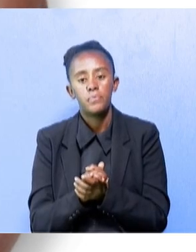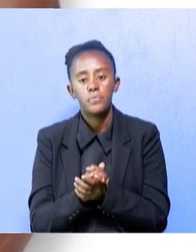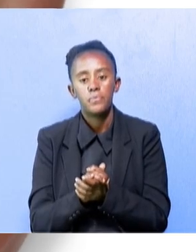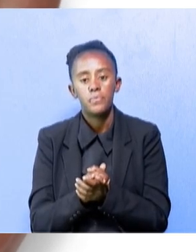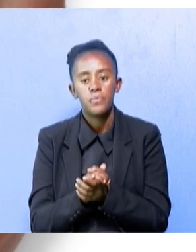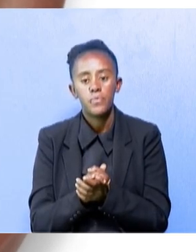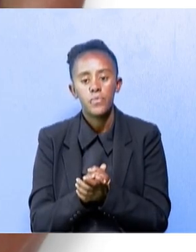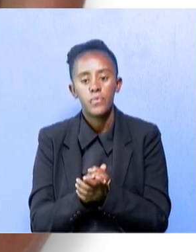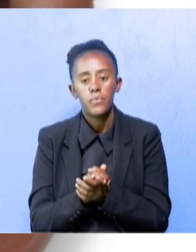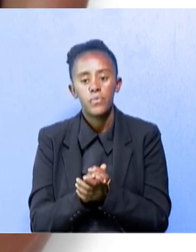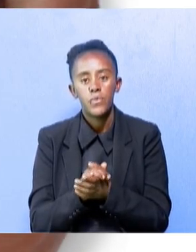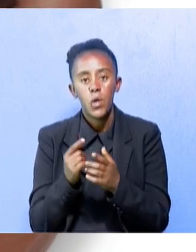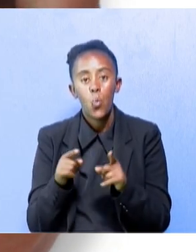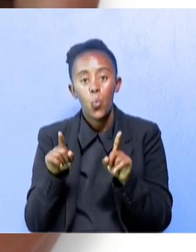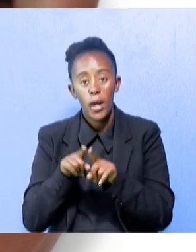a dog